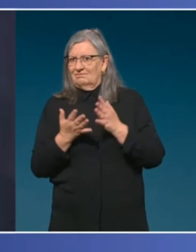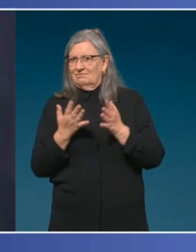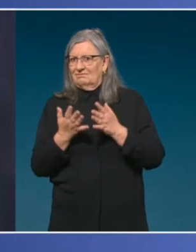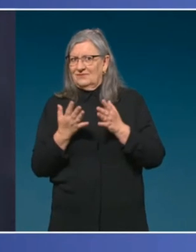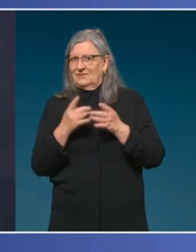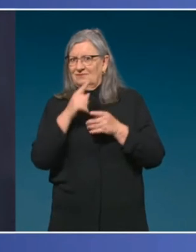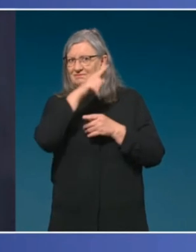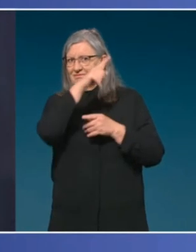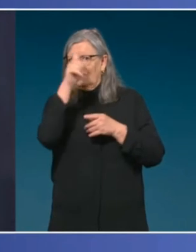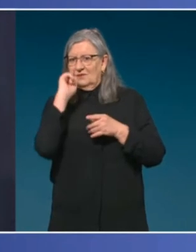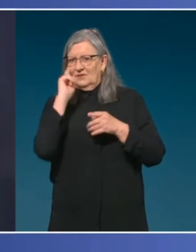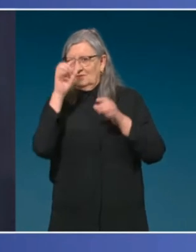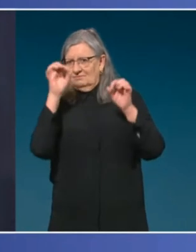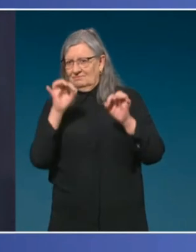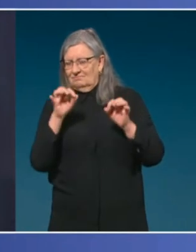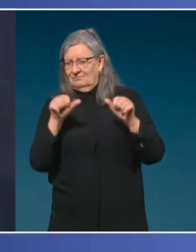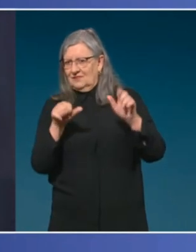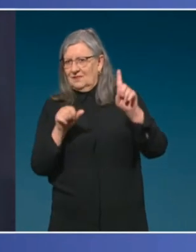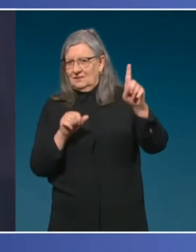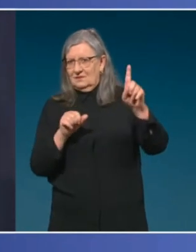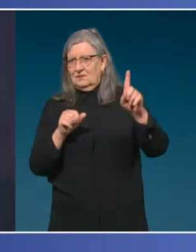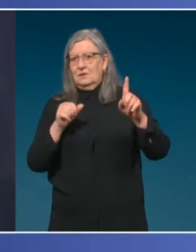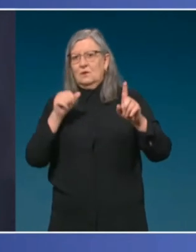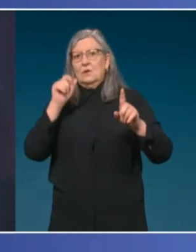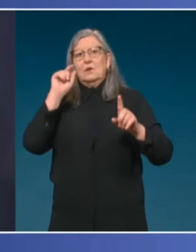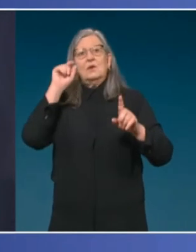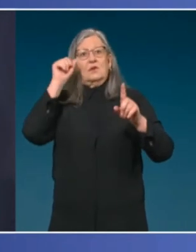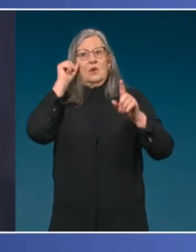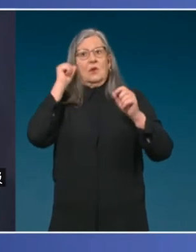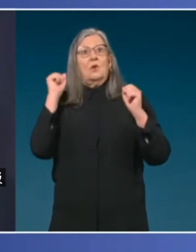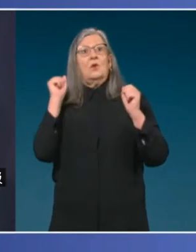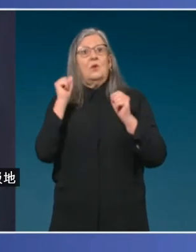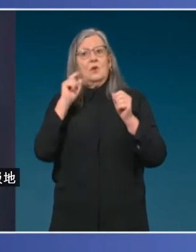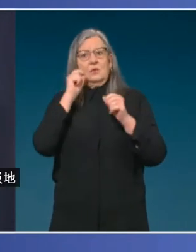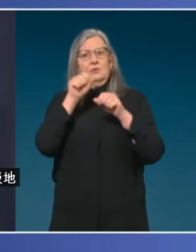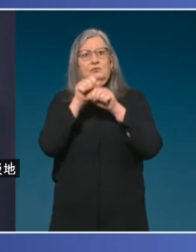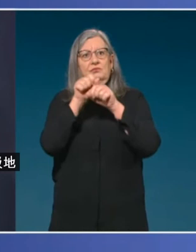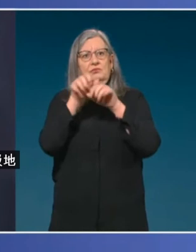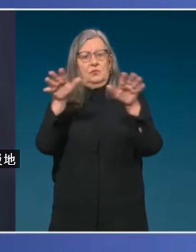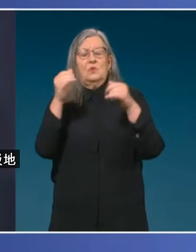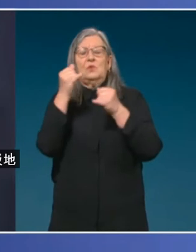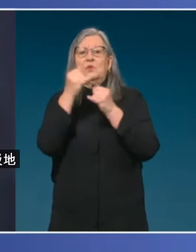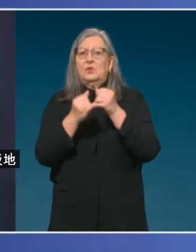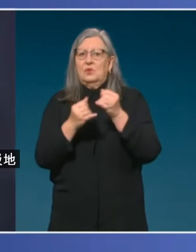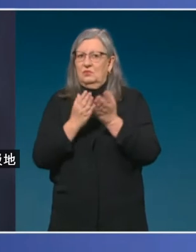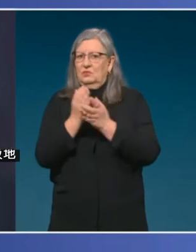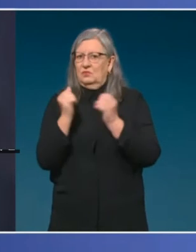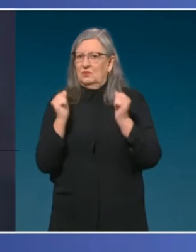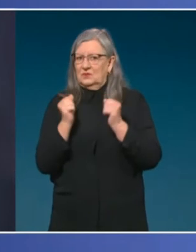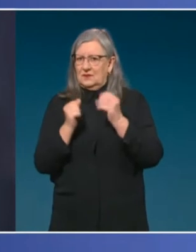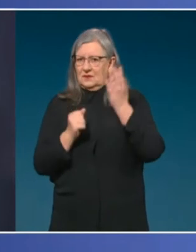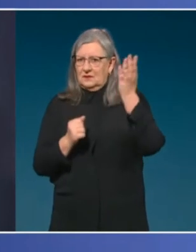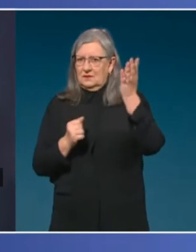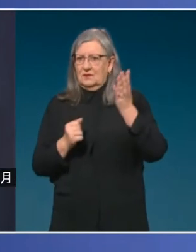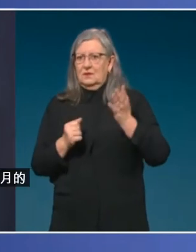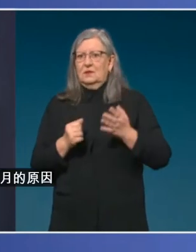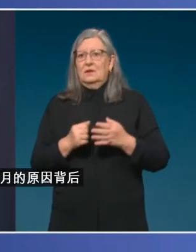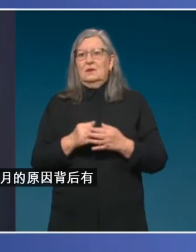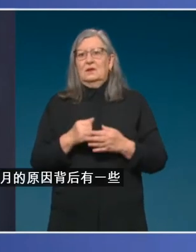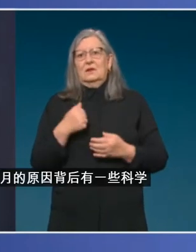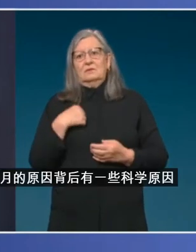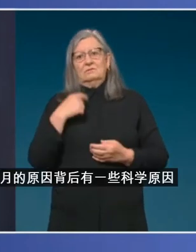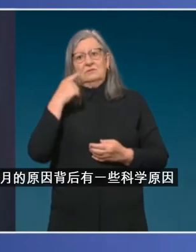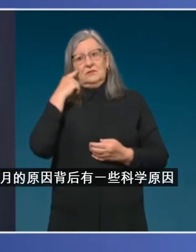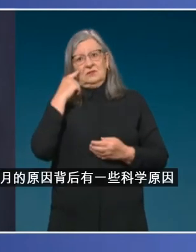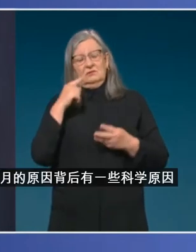winter. It's likely that would be when we really want the boosters to be totally actively working. There are some